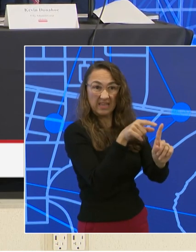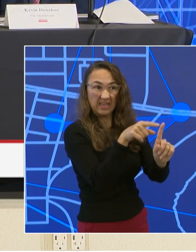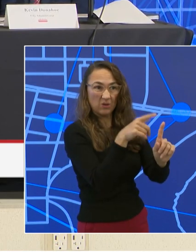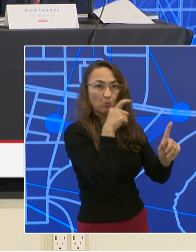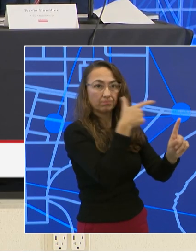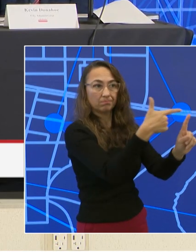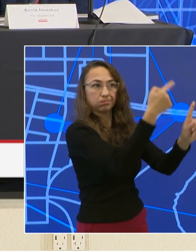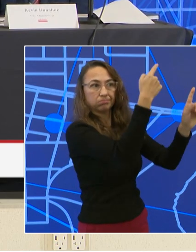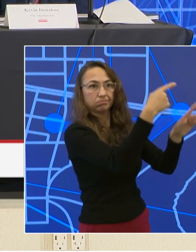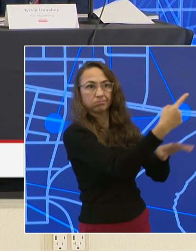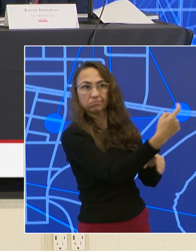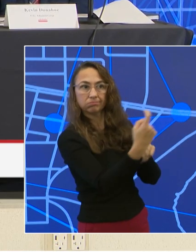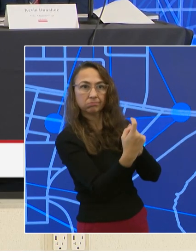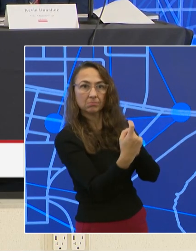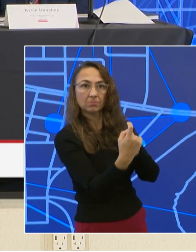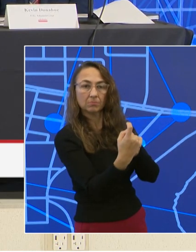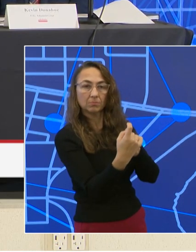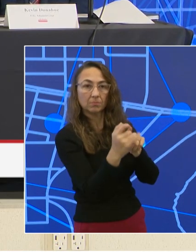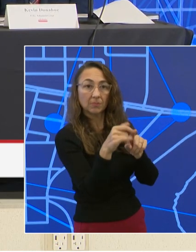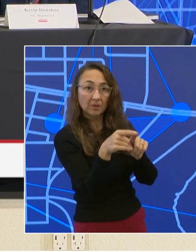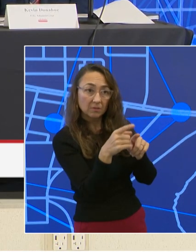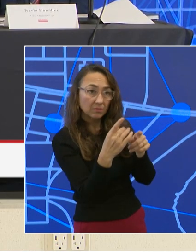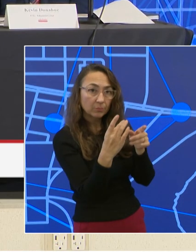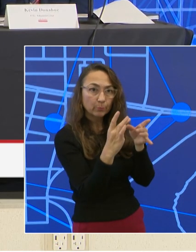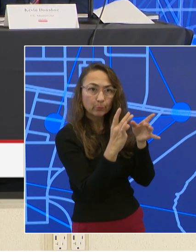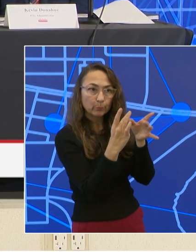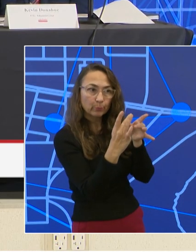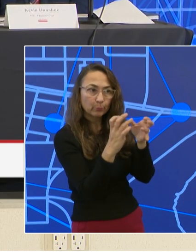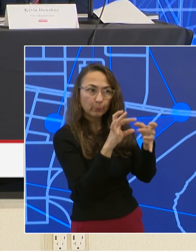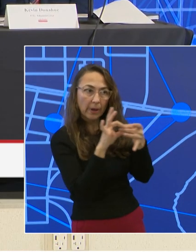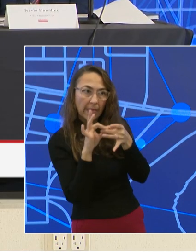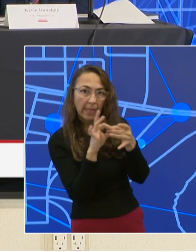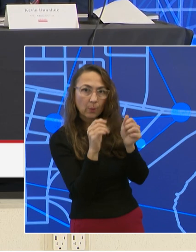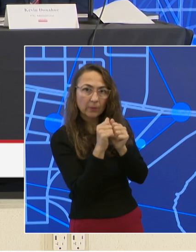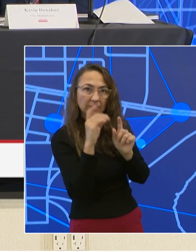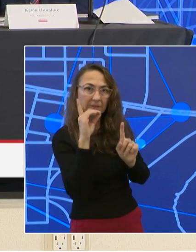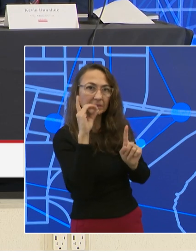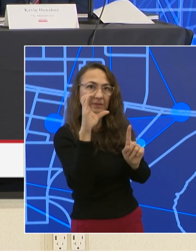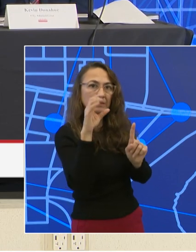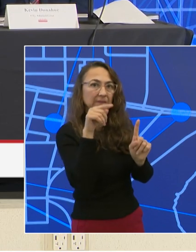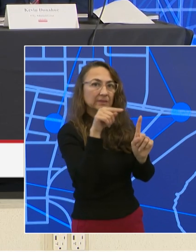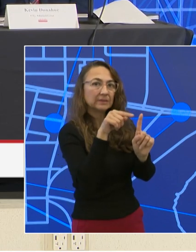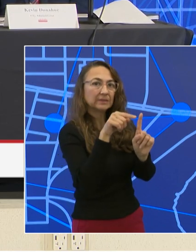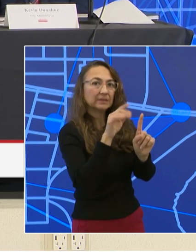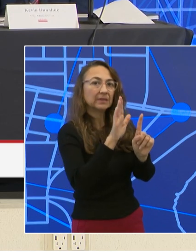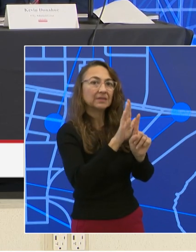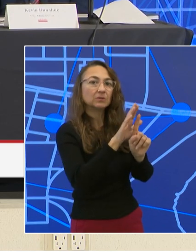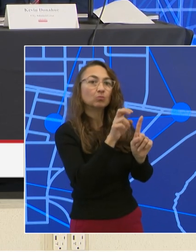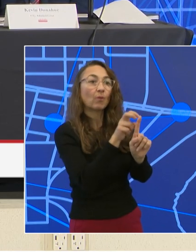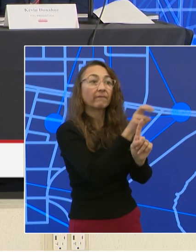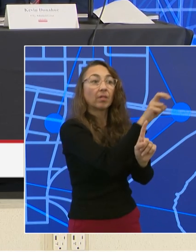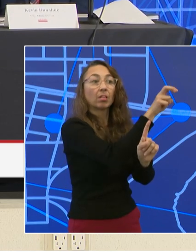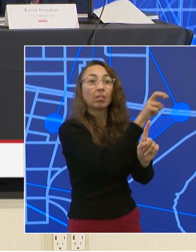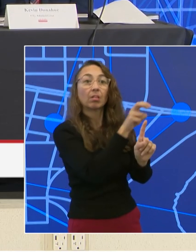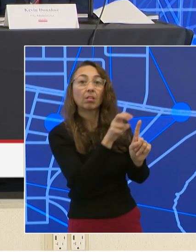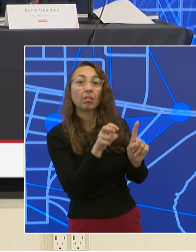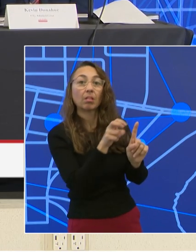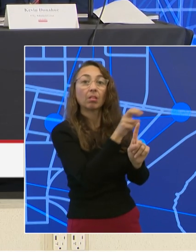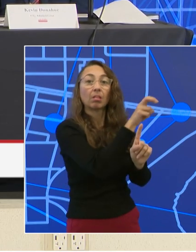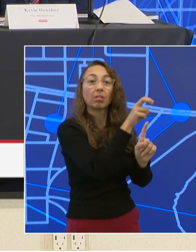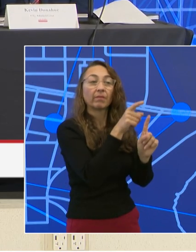any ties to, and or if he or she had traveled from the District of Columbia. We worked